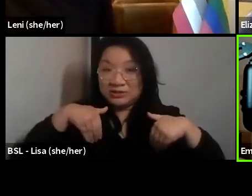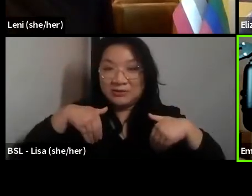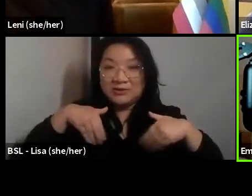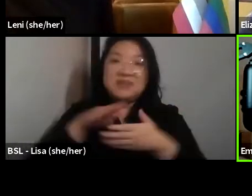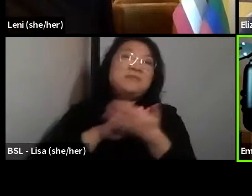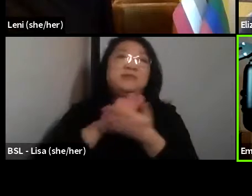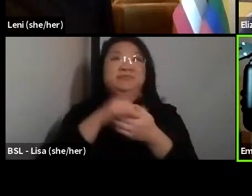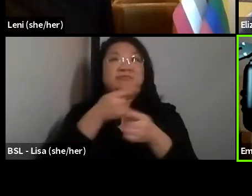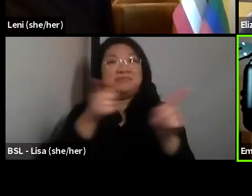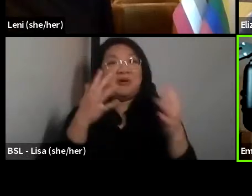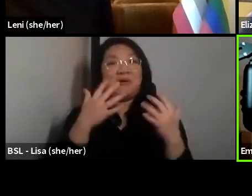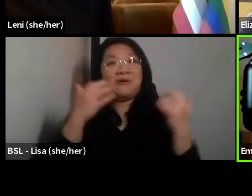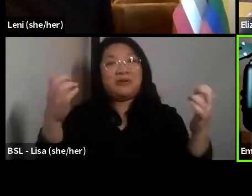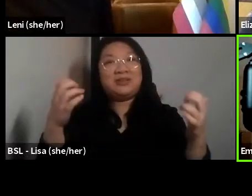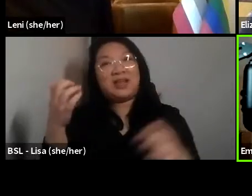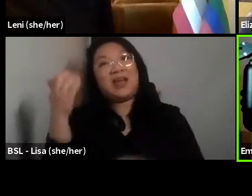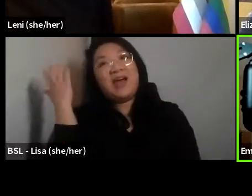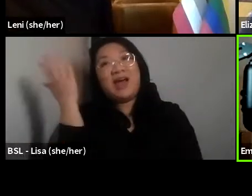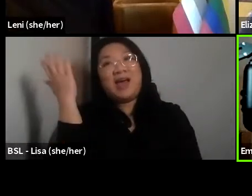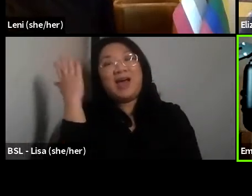listen. Let me talk.